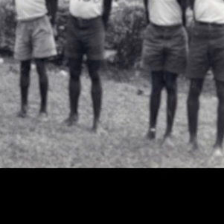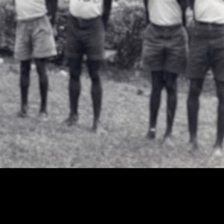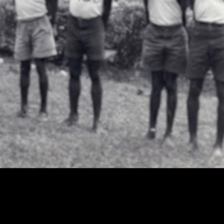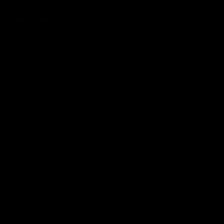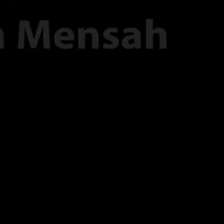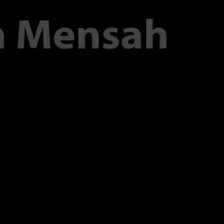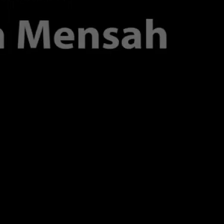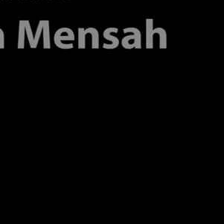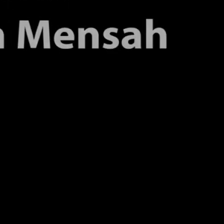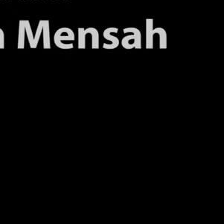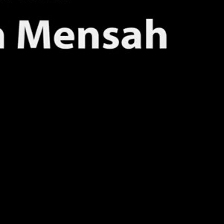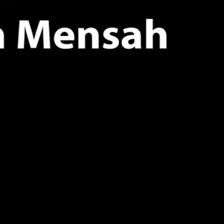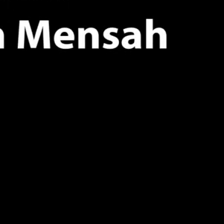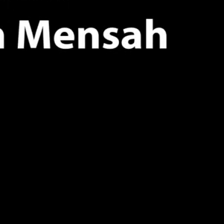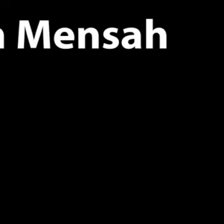Thank you.